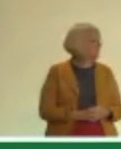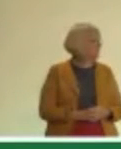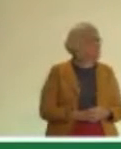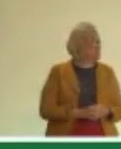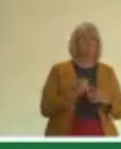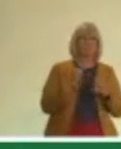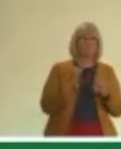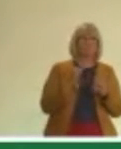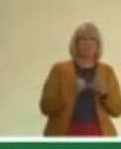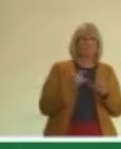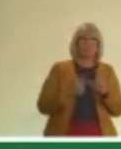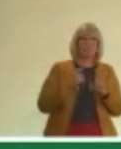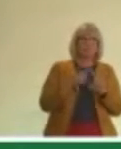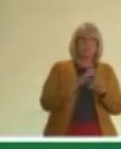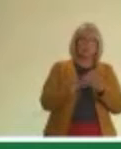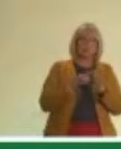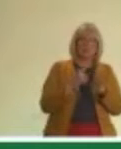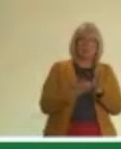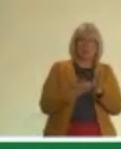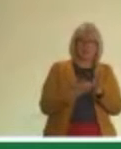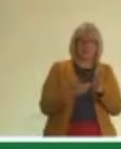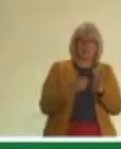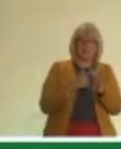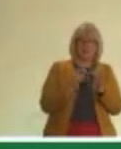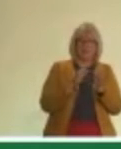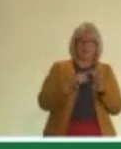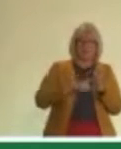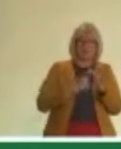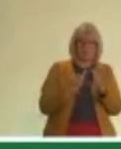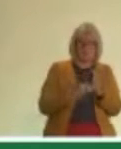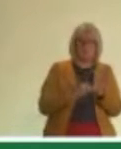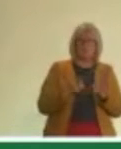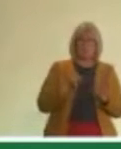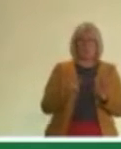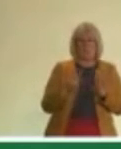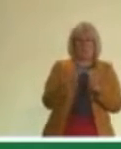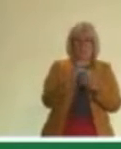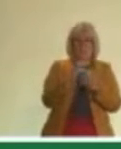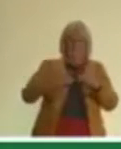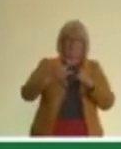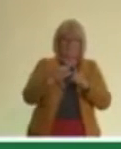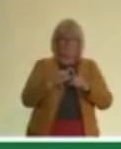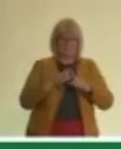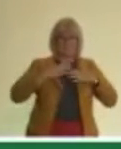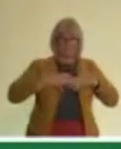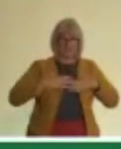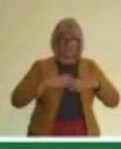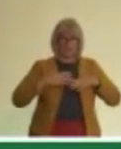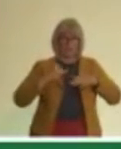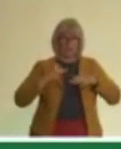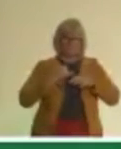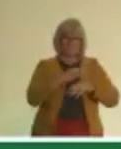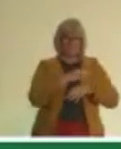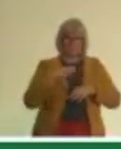Suhair Abijar, she's from Libya. She has a PhD in biomedical physics, and she runs an Arabic school